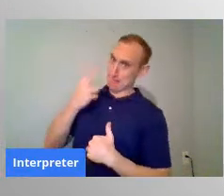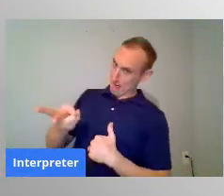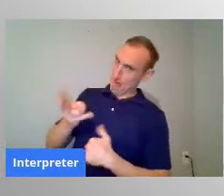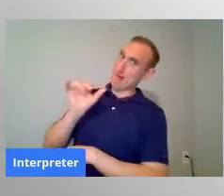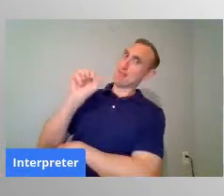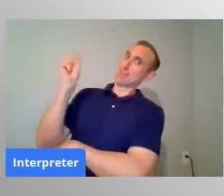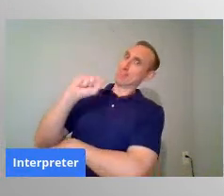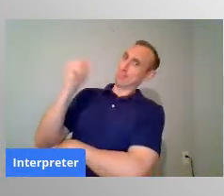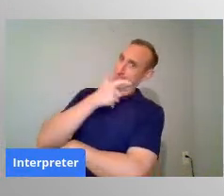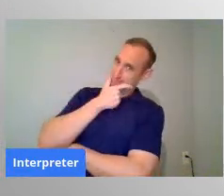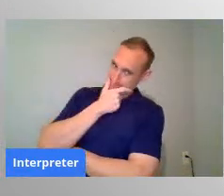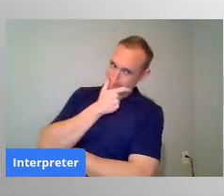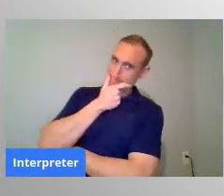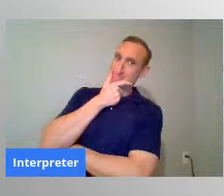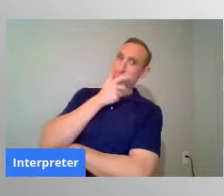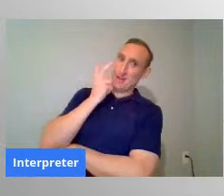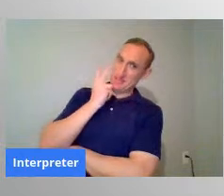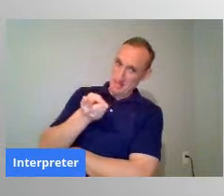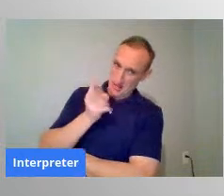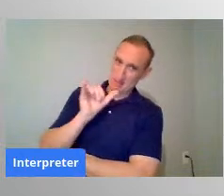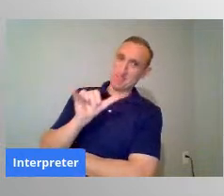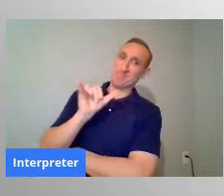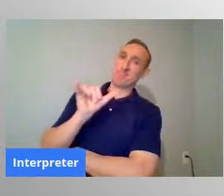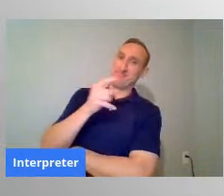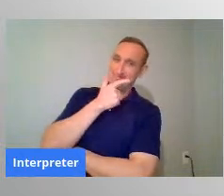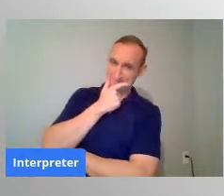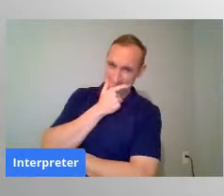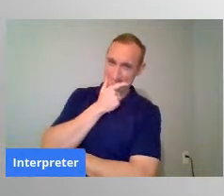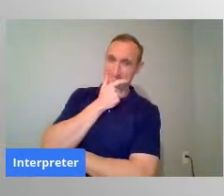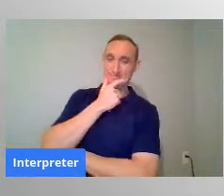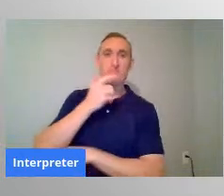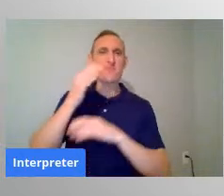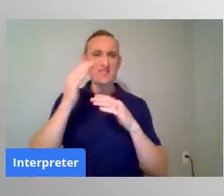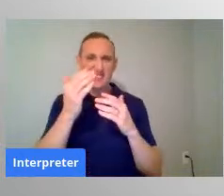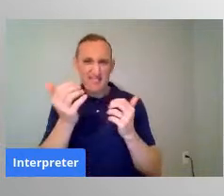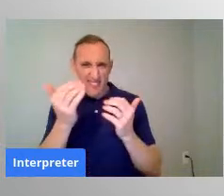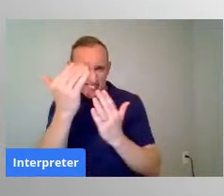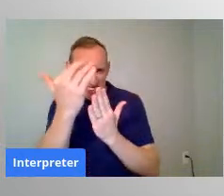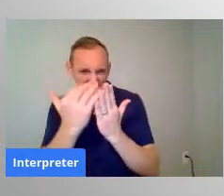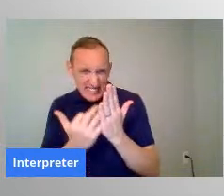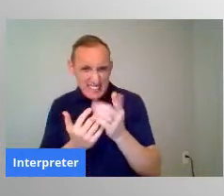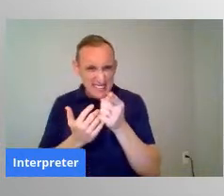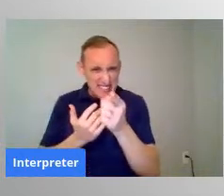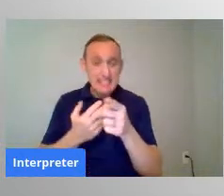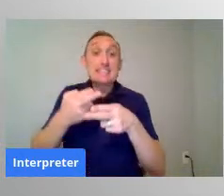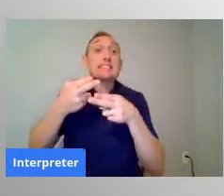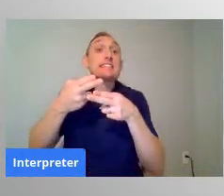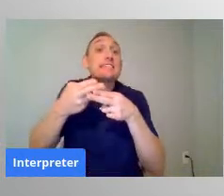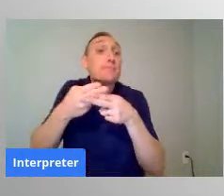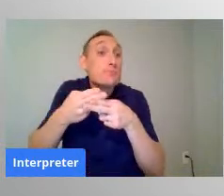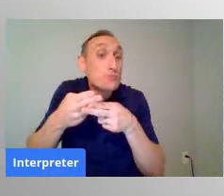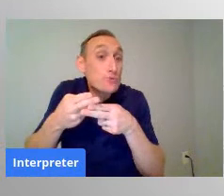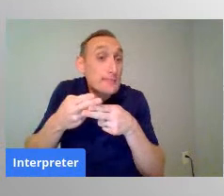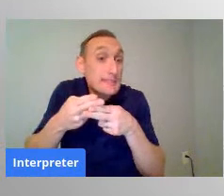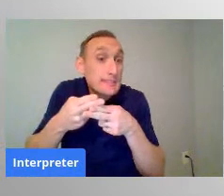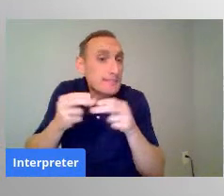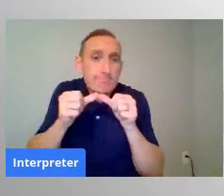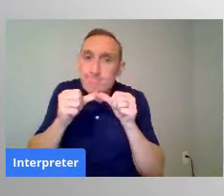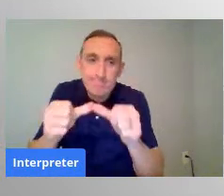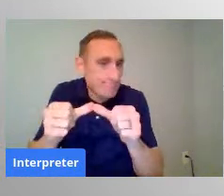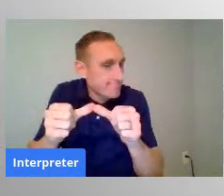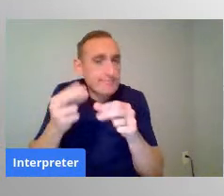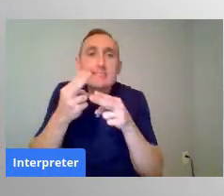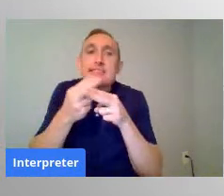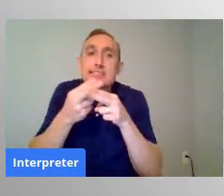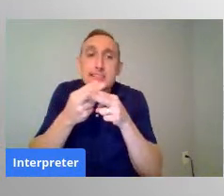Yeah, and so hopefully we'll be able to, discuss this a little bit more. Everything that you see on the screen is temporary. So if we need to